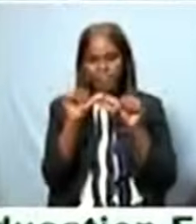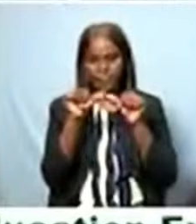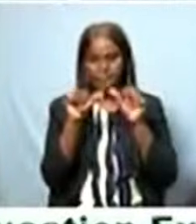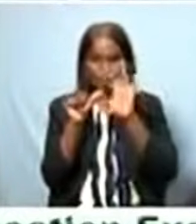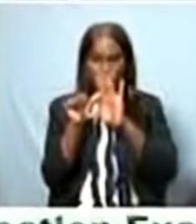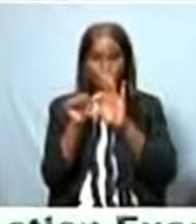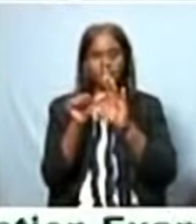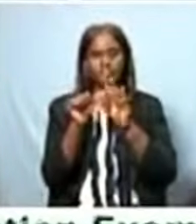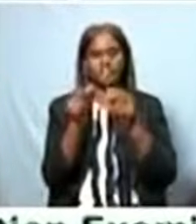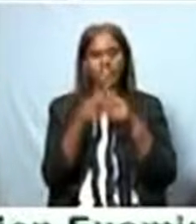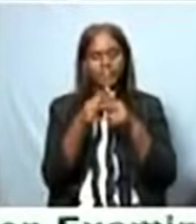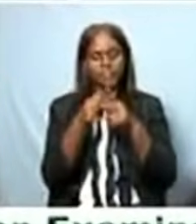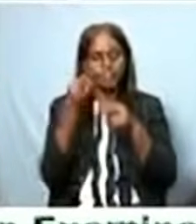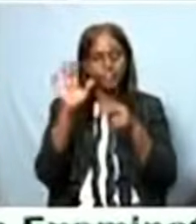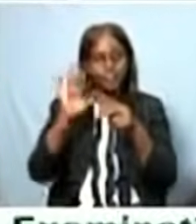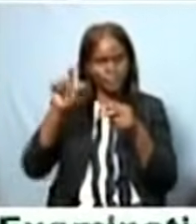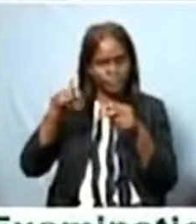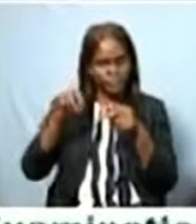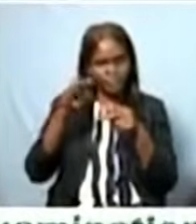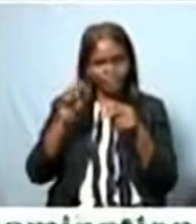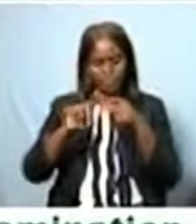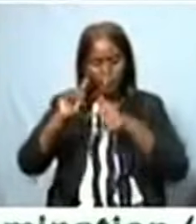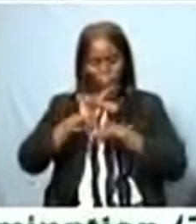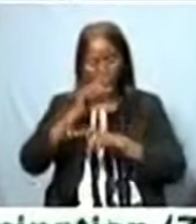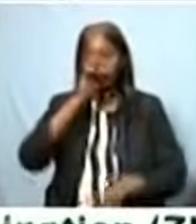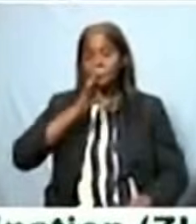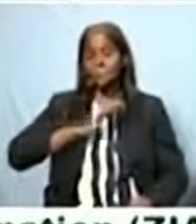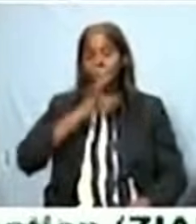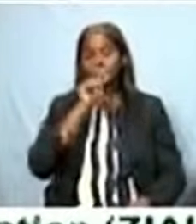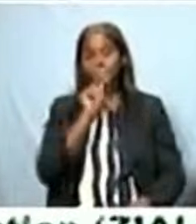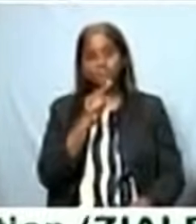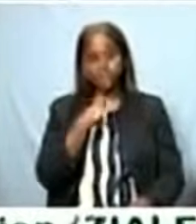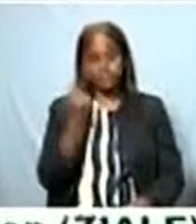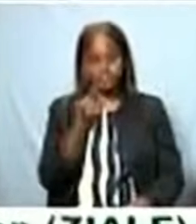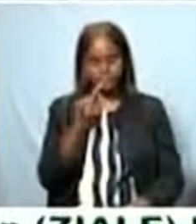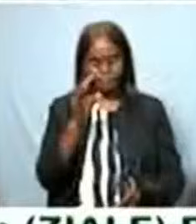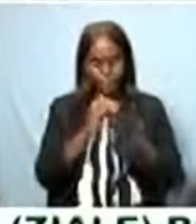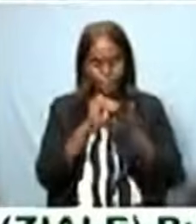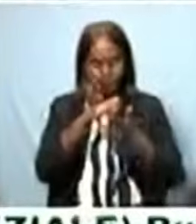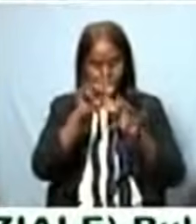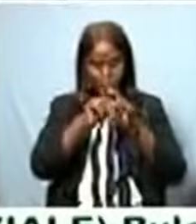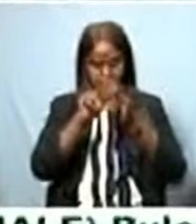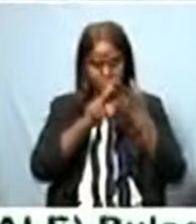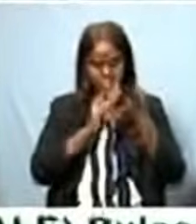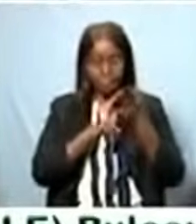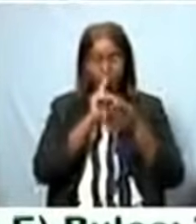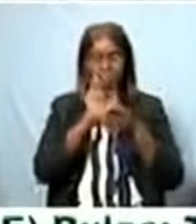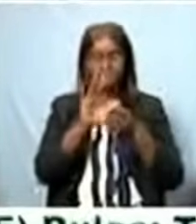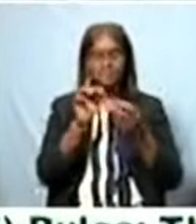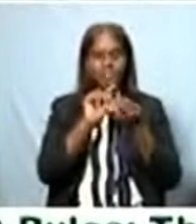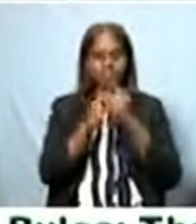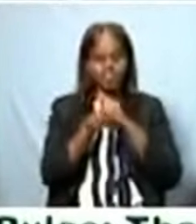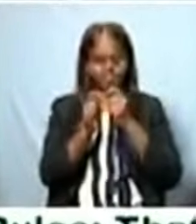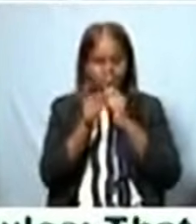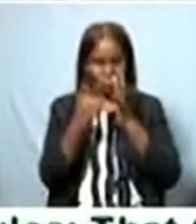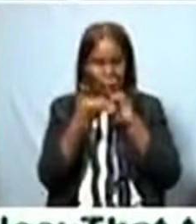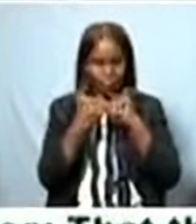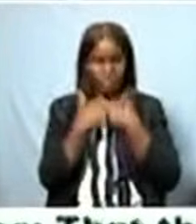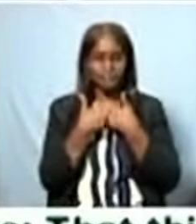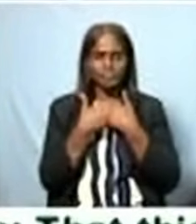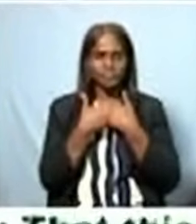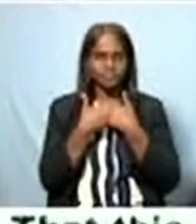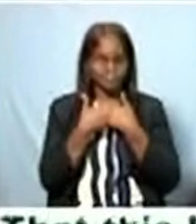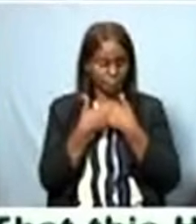still fall short of the demands of today, Madam Speaker. And I want to put it on record that the changes that were